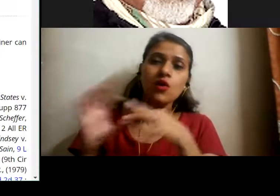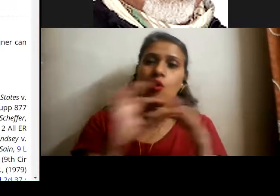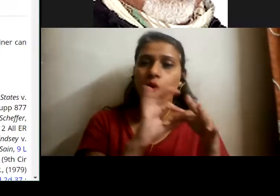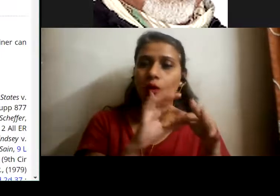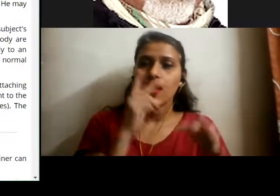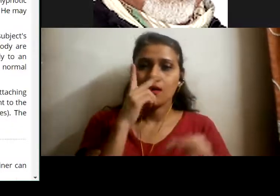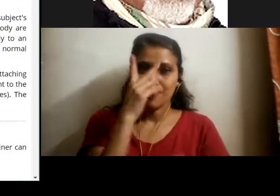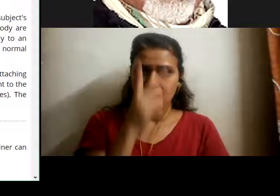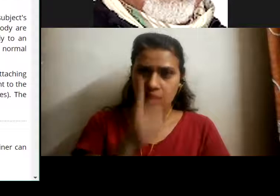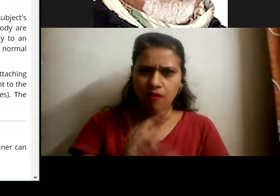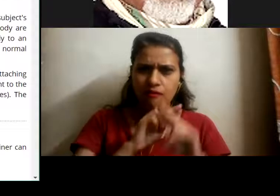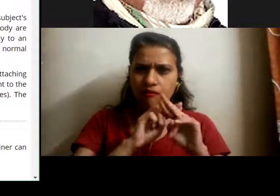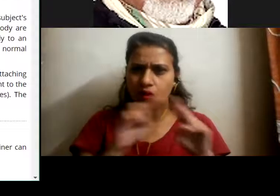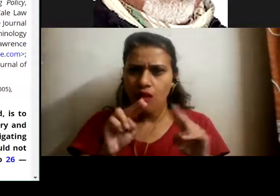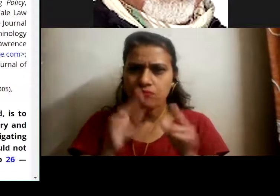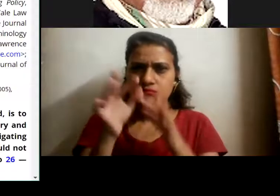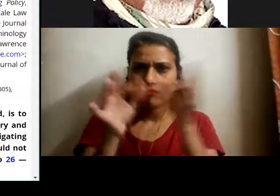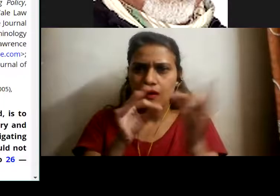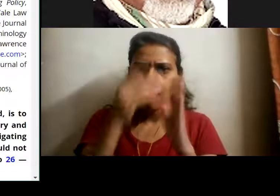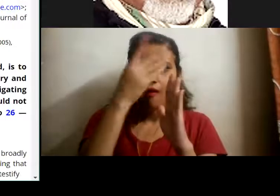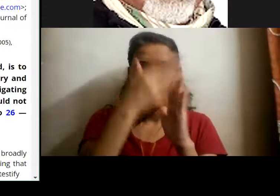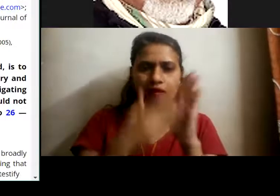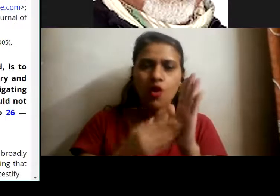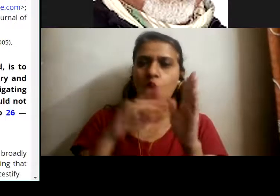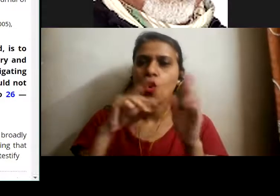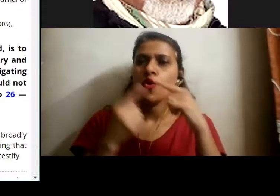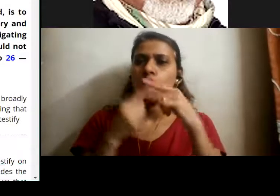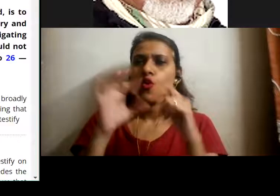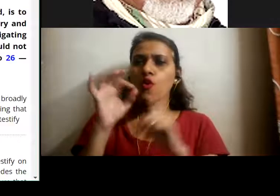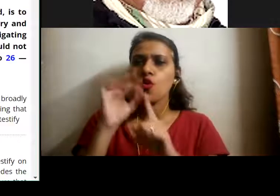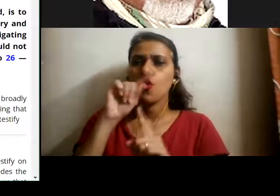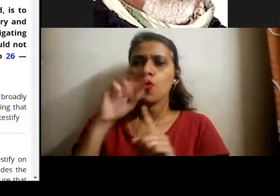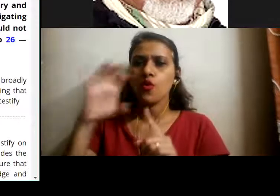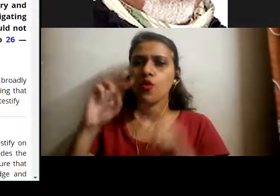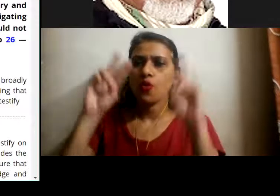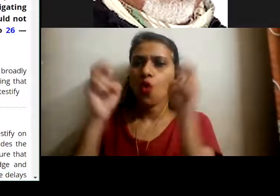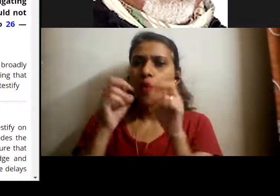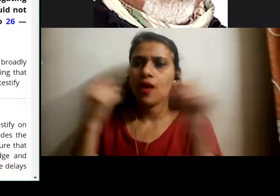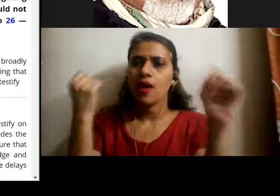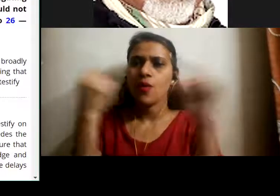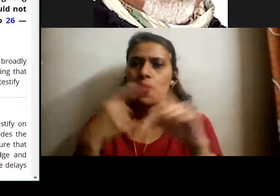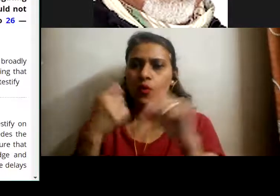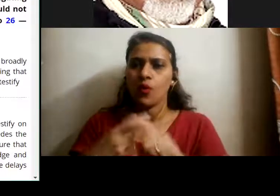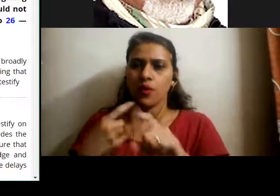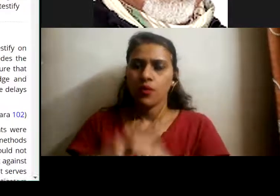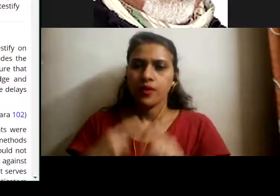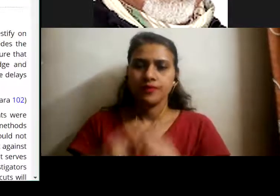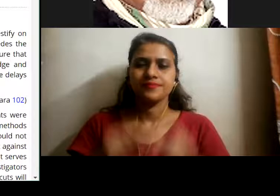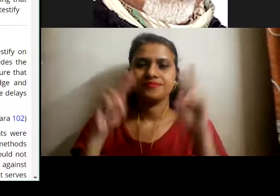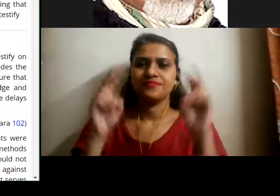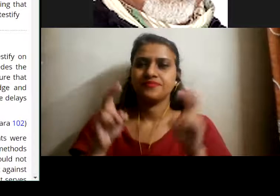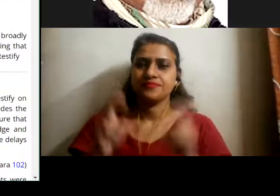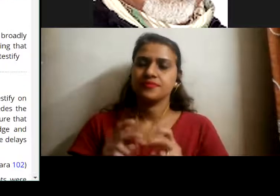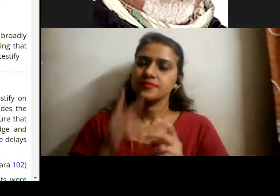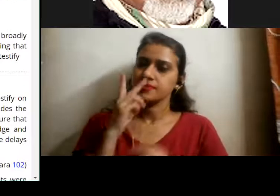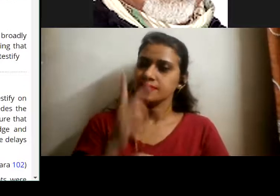the entire judgment topic wise. Next, again, they are part B is about Constitution of India. And